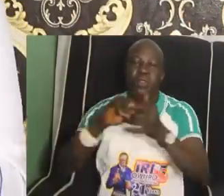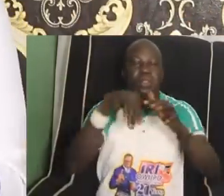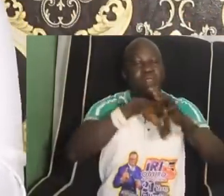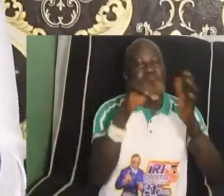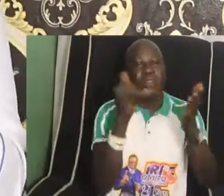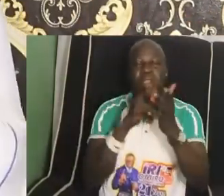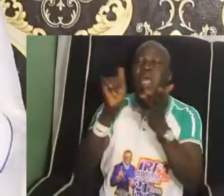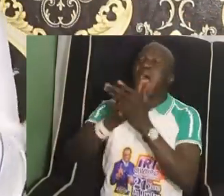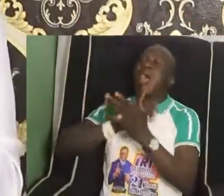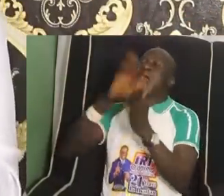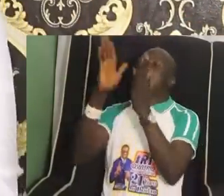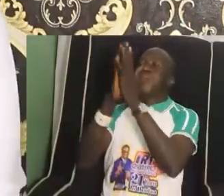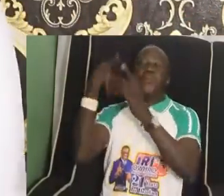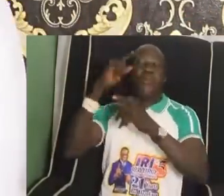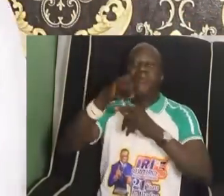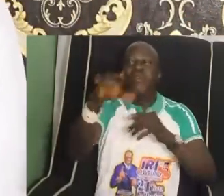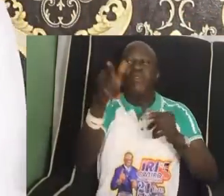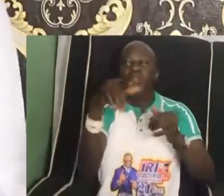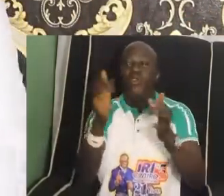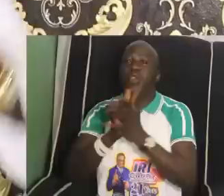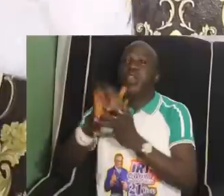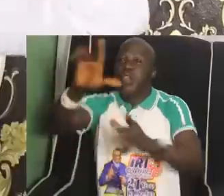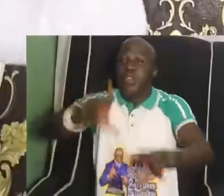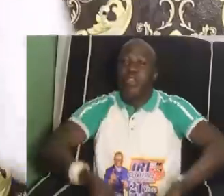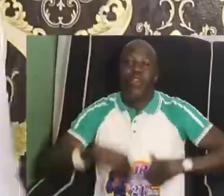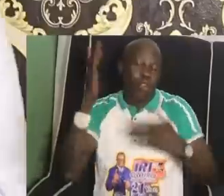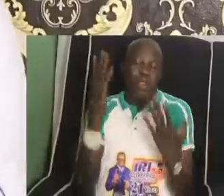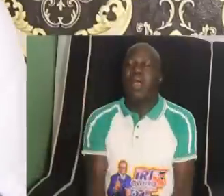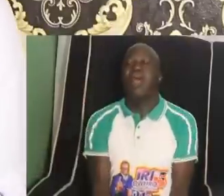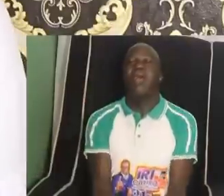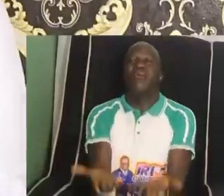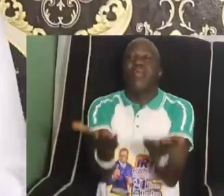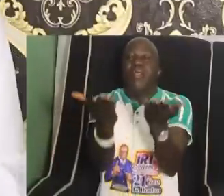agbara. Mo gbadura fun yin. I pray for you. Aye ya dide.